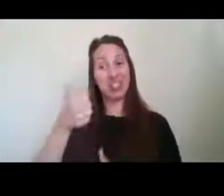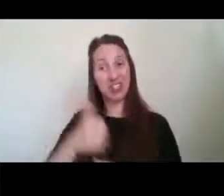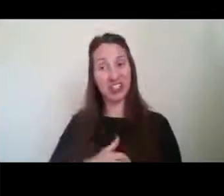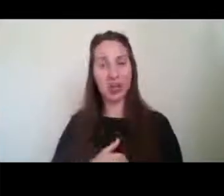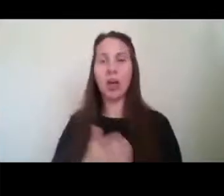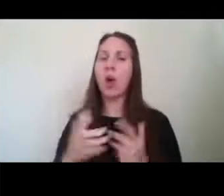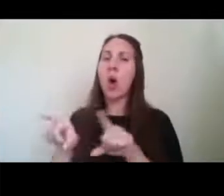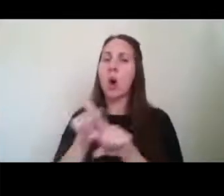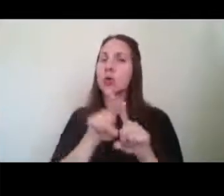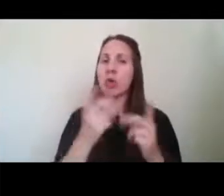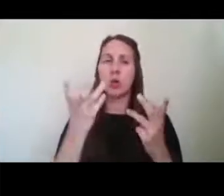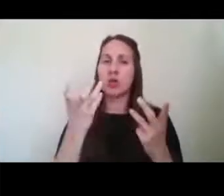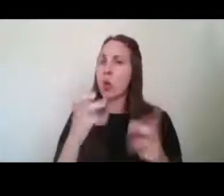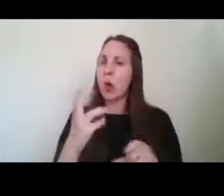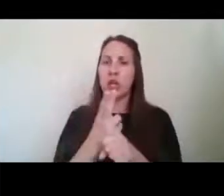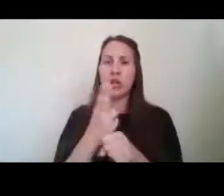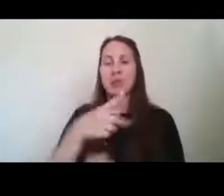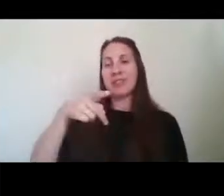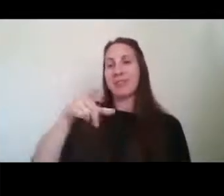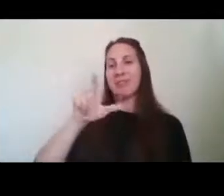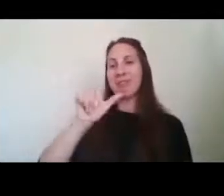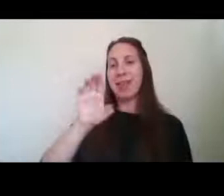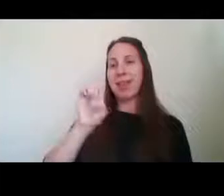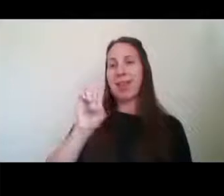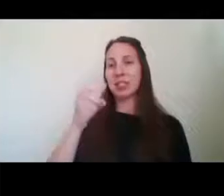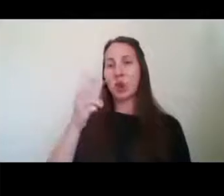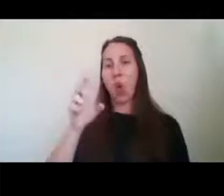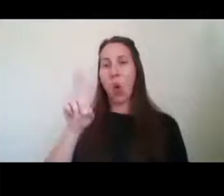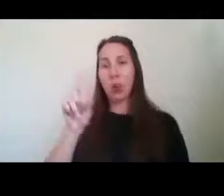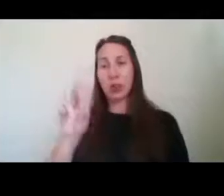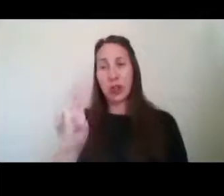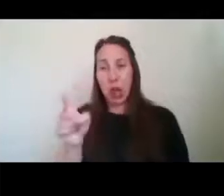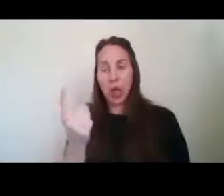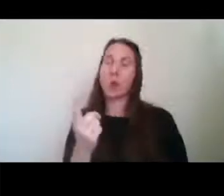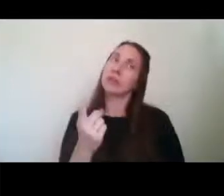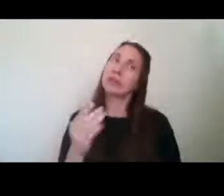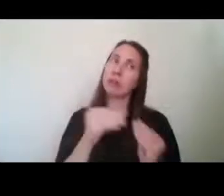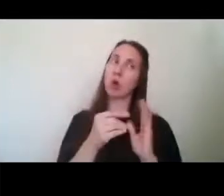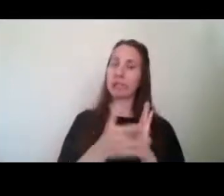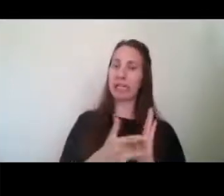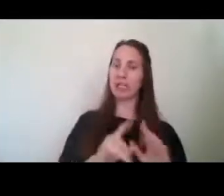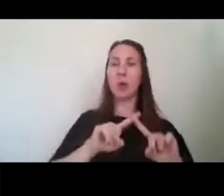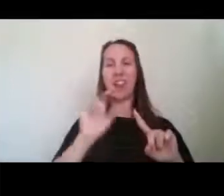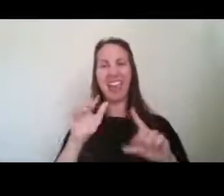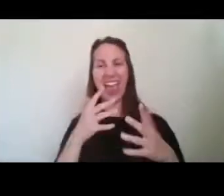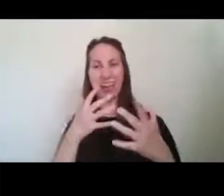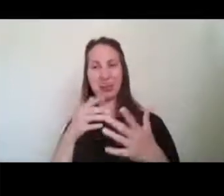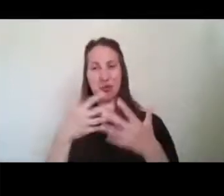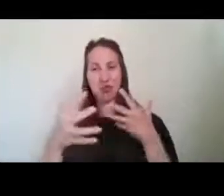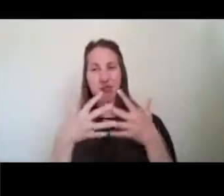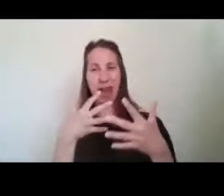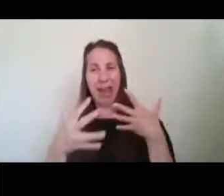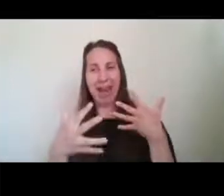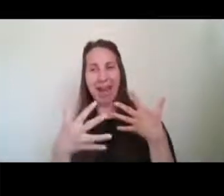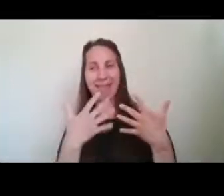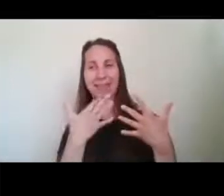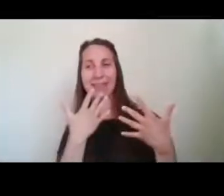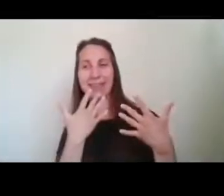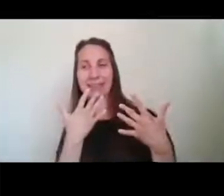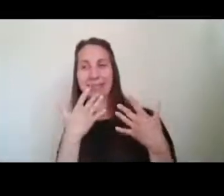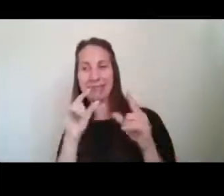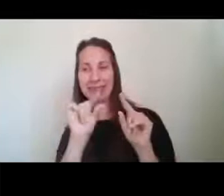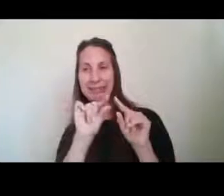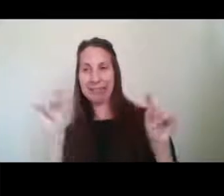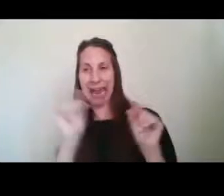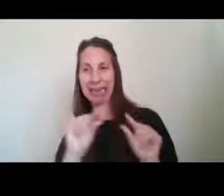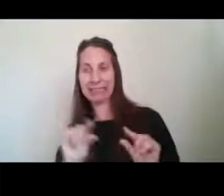placeholder attributes alone. This is a little bit more technical, but that's the gray text that shows up in a form field. This is not always read back